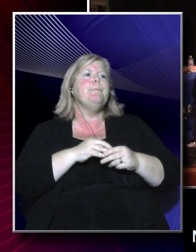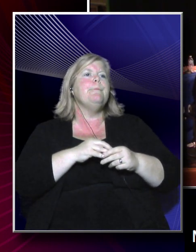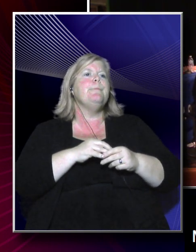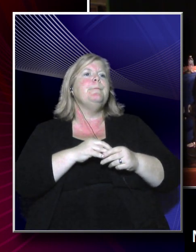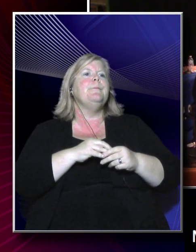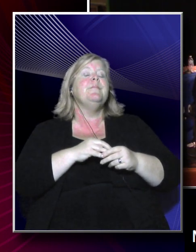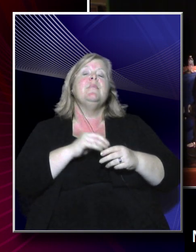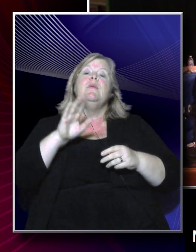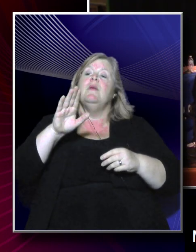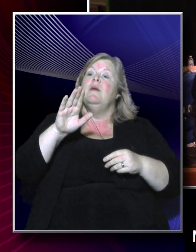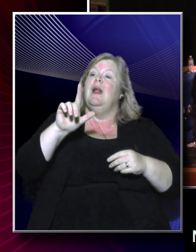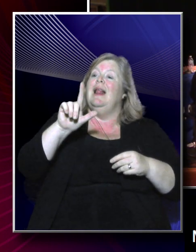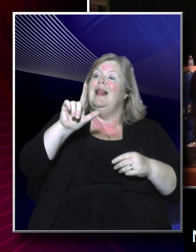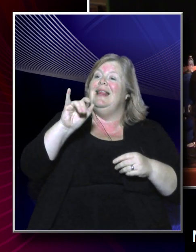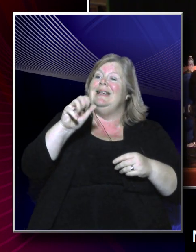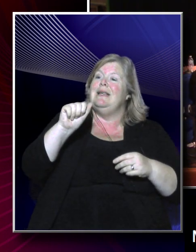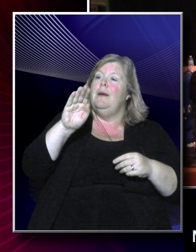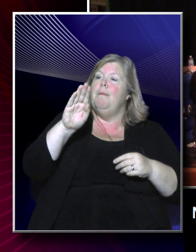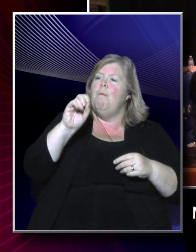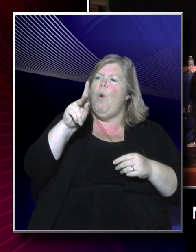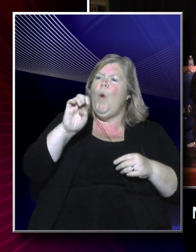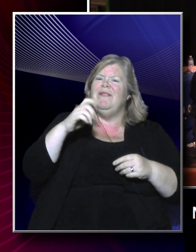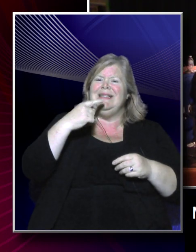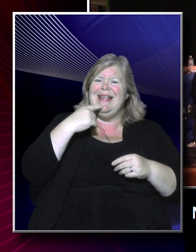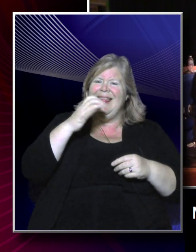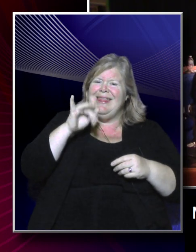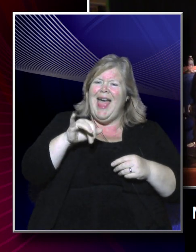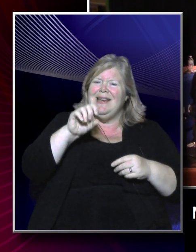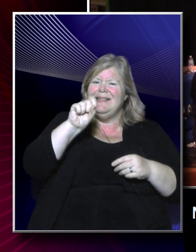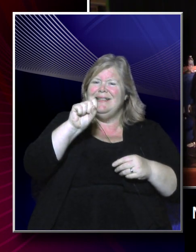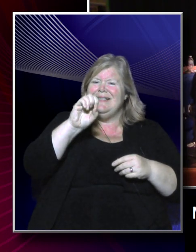The Sentinel Swing?